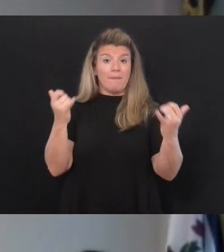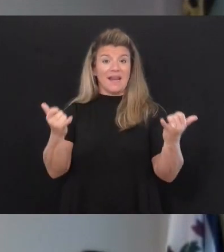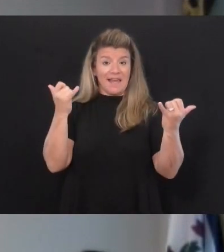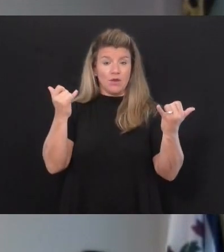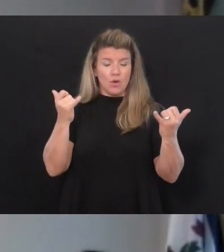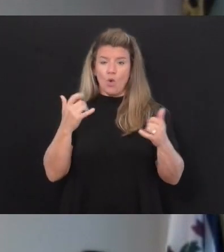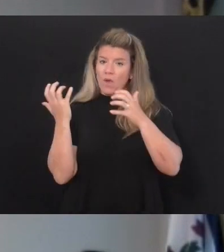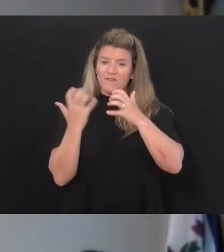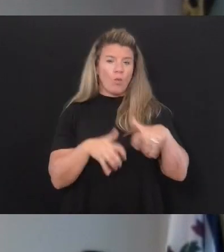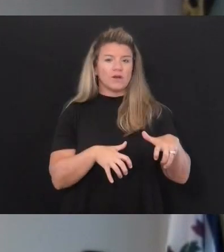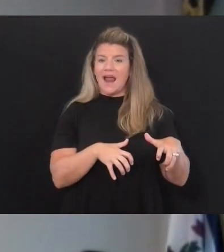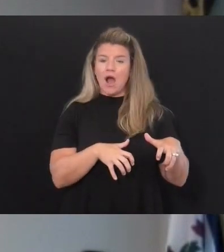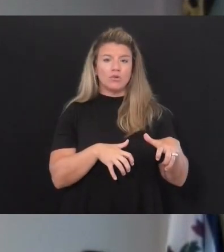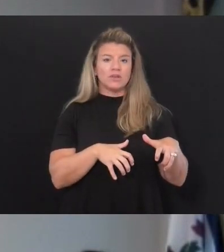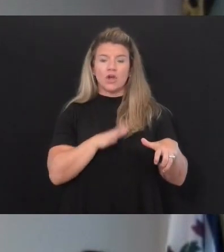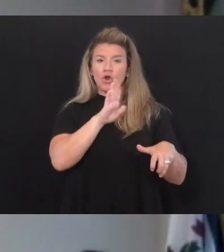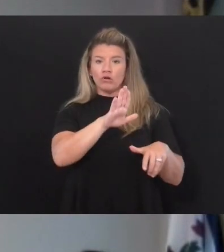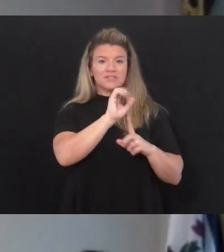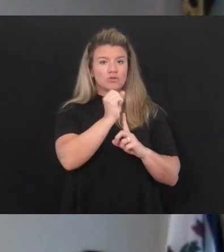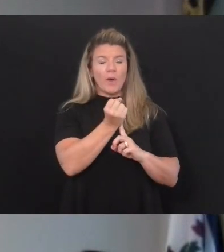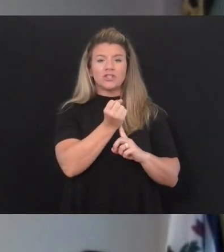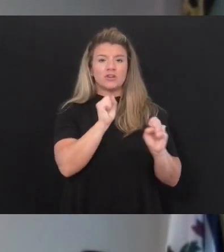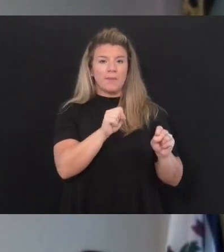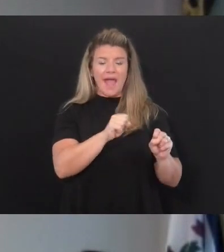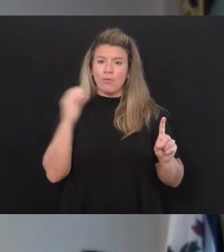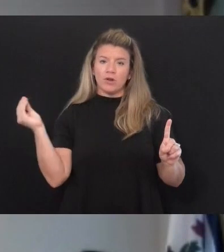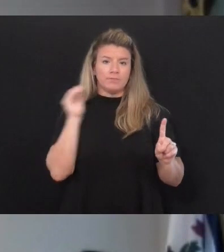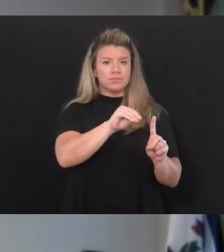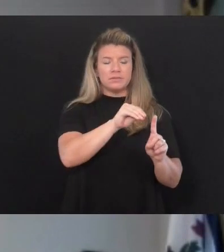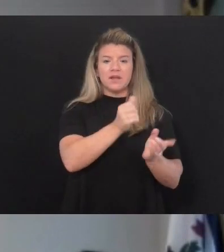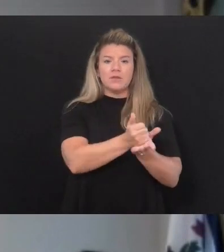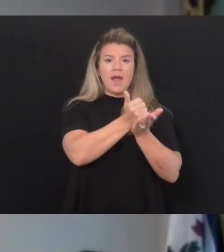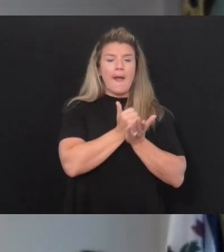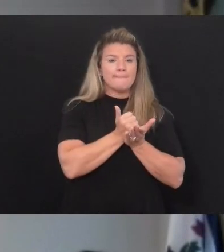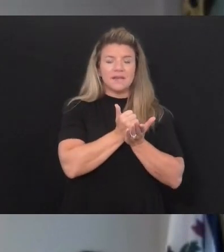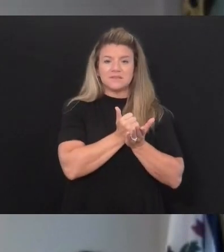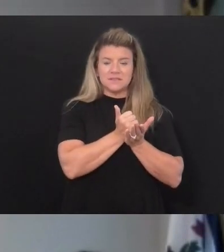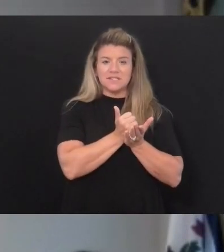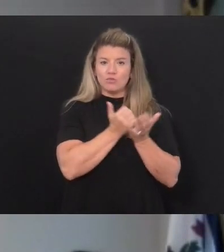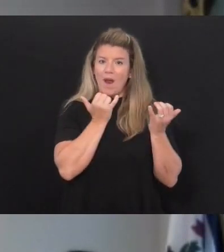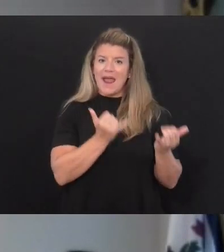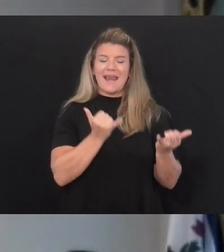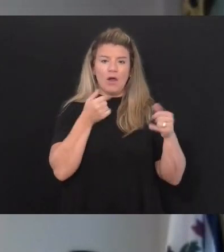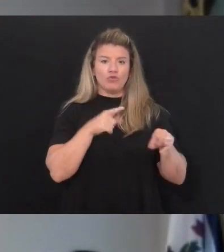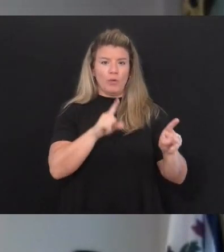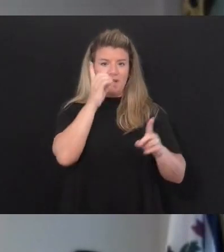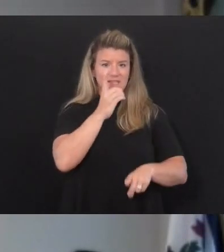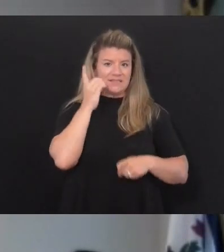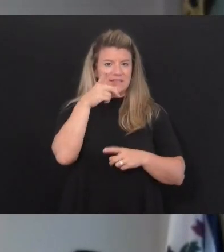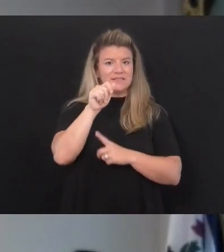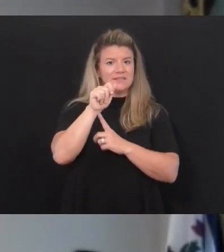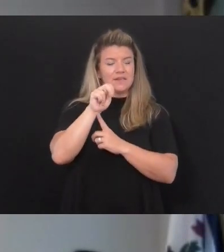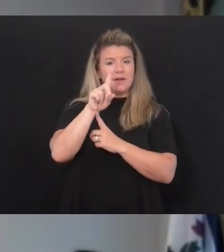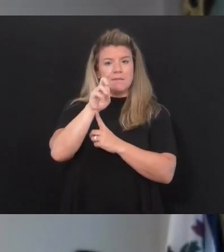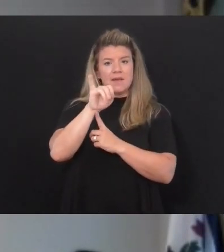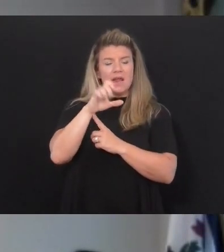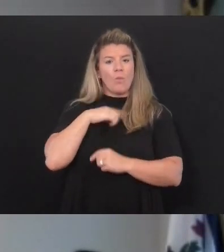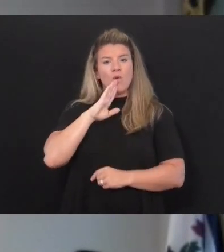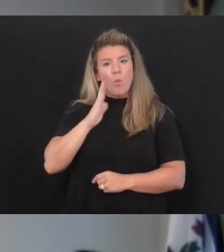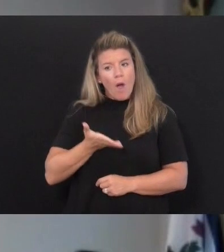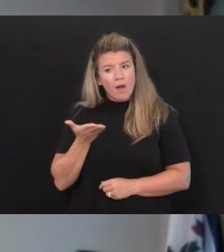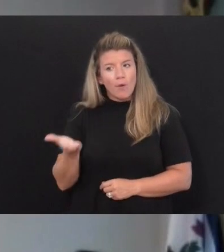it out the door to our small businesses. But that's all I have. Thank you all so much. All right, thank you, Governor. Now we'll go to Dr.